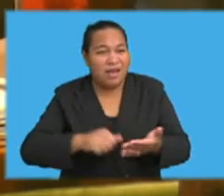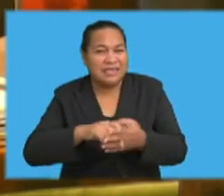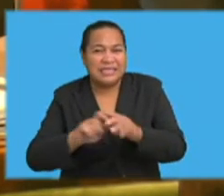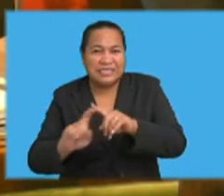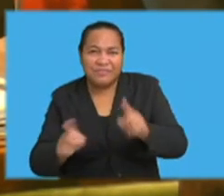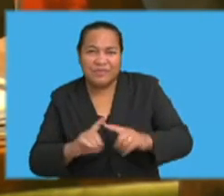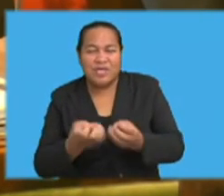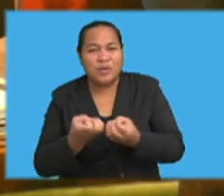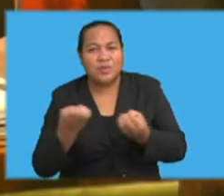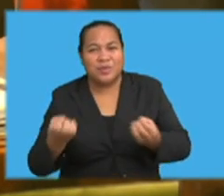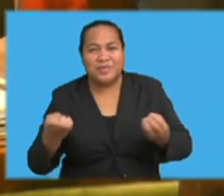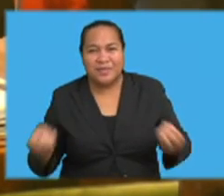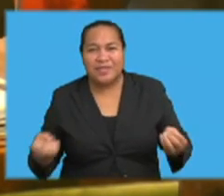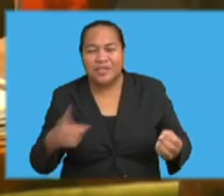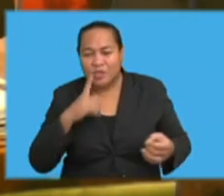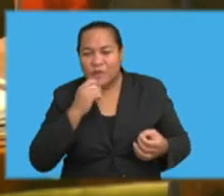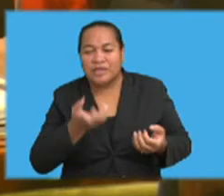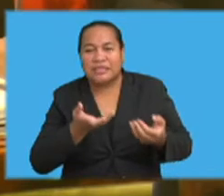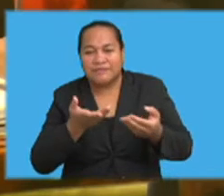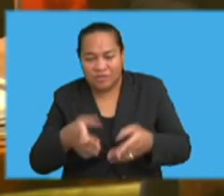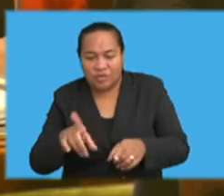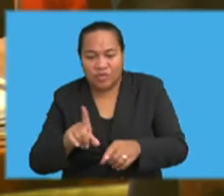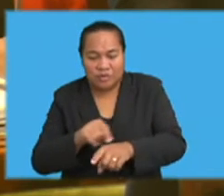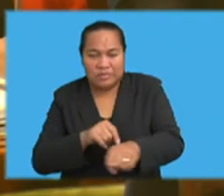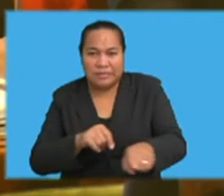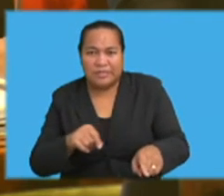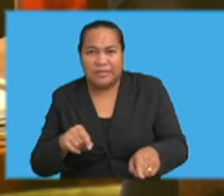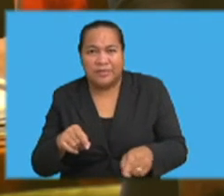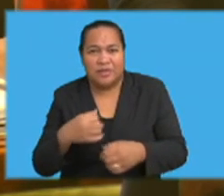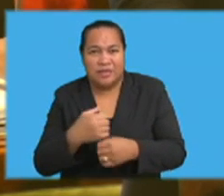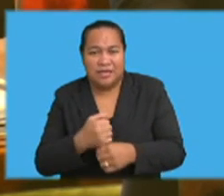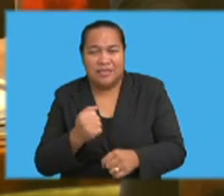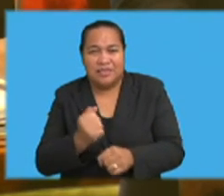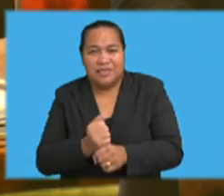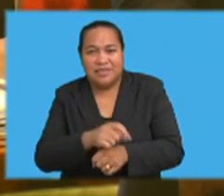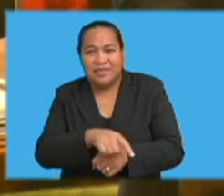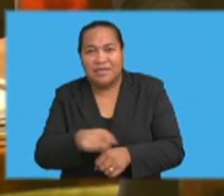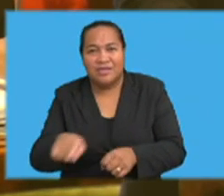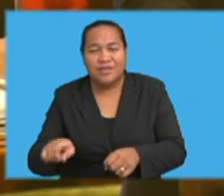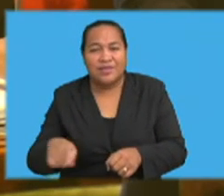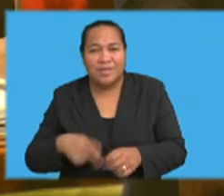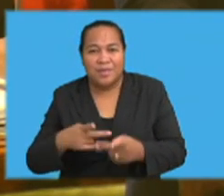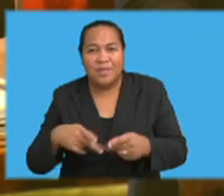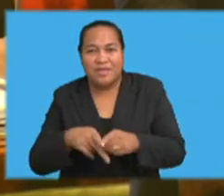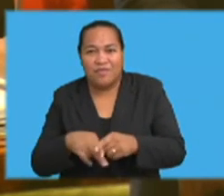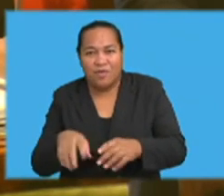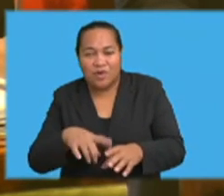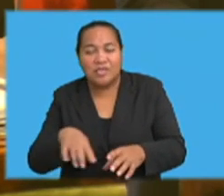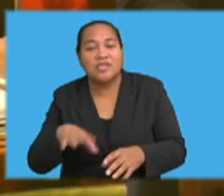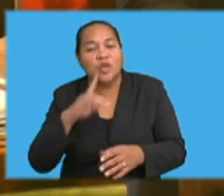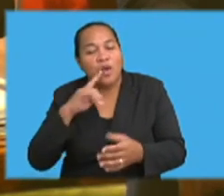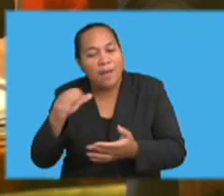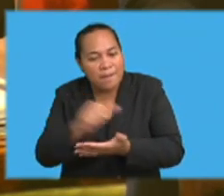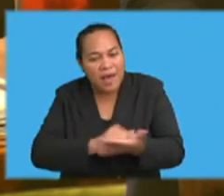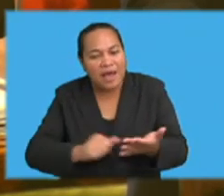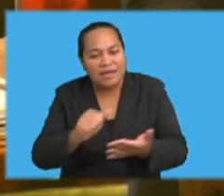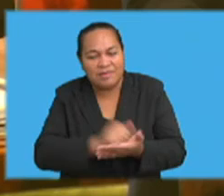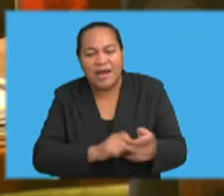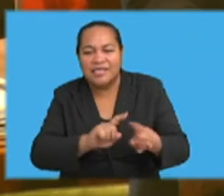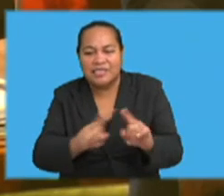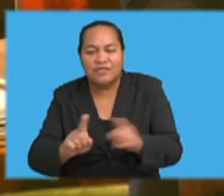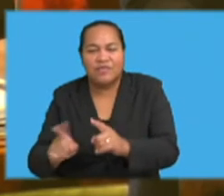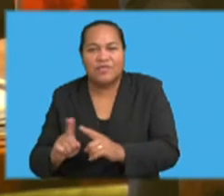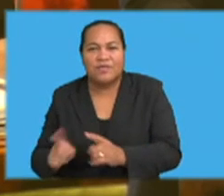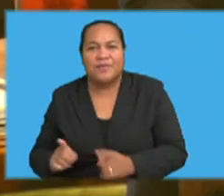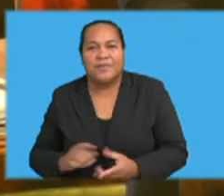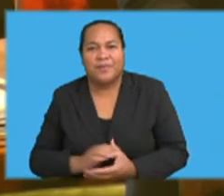groundwater service delivery, and further a team of the Ministry conducted product verification to purchase replacement groundwater drill rigs this